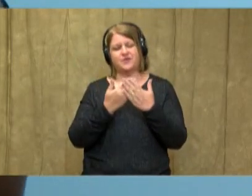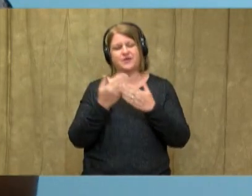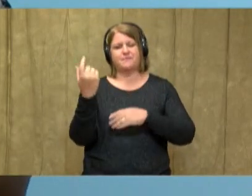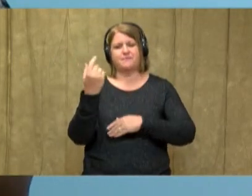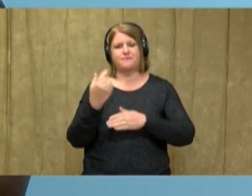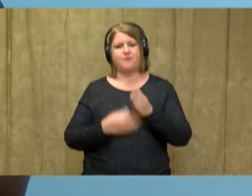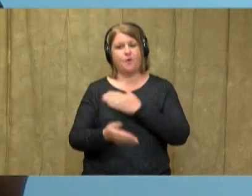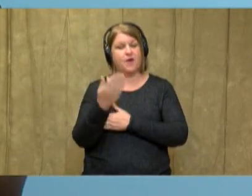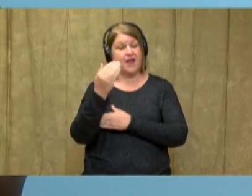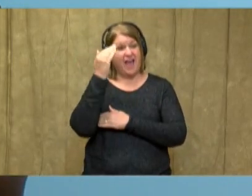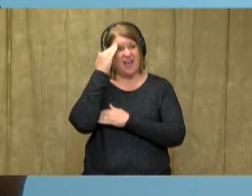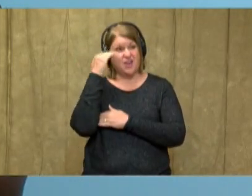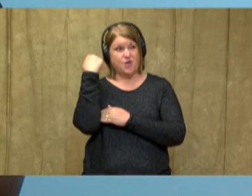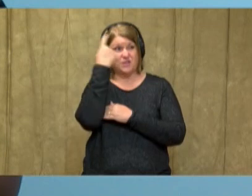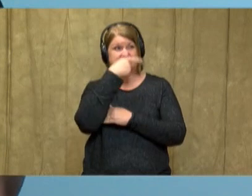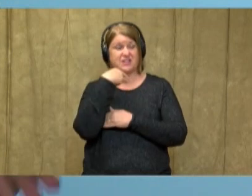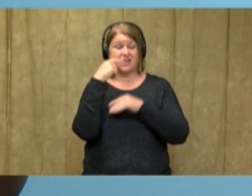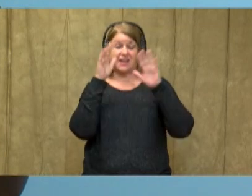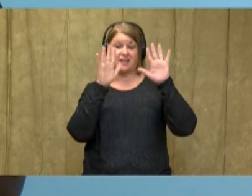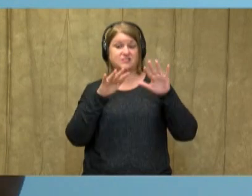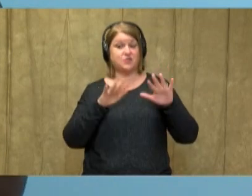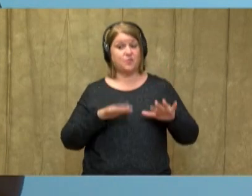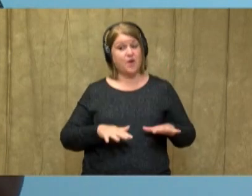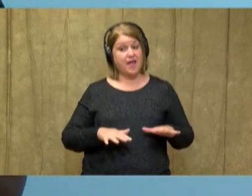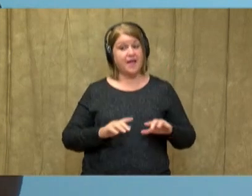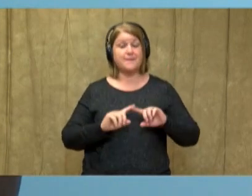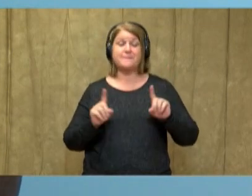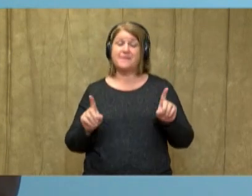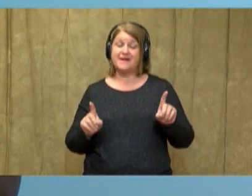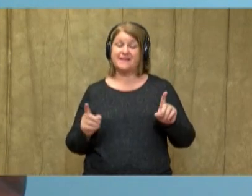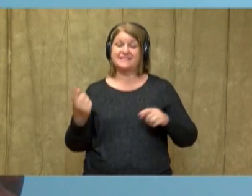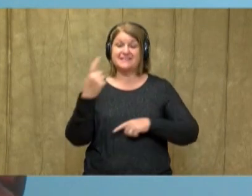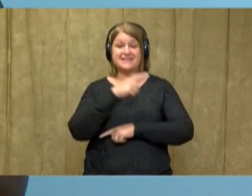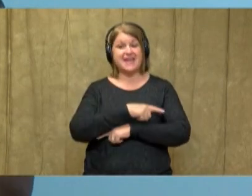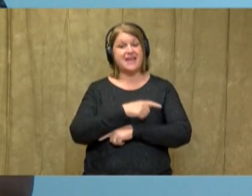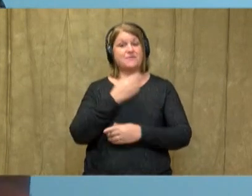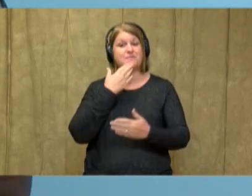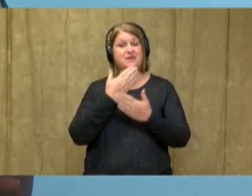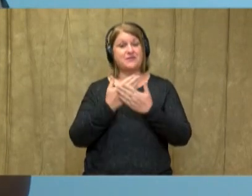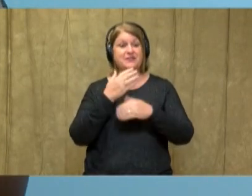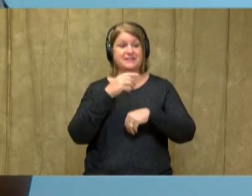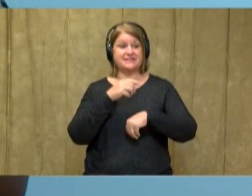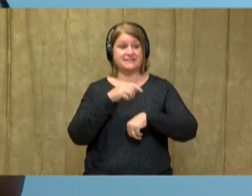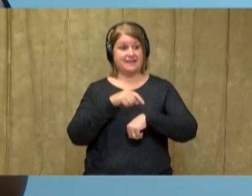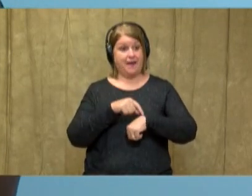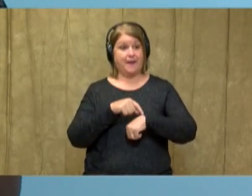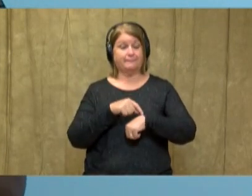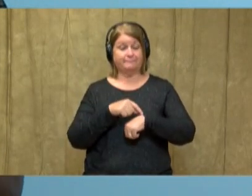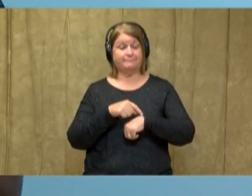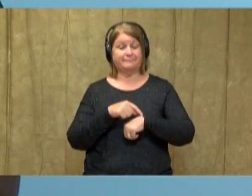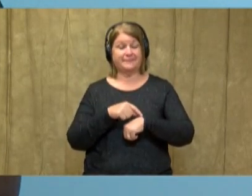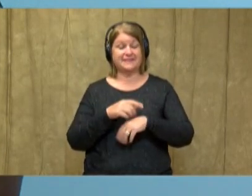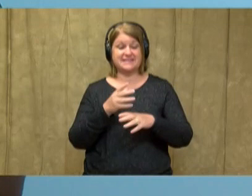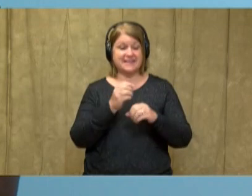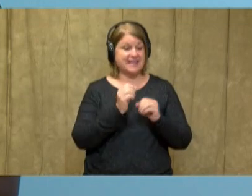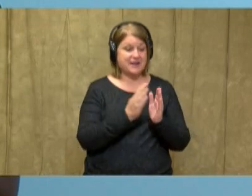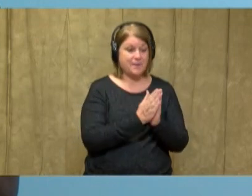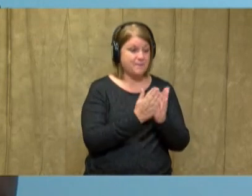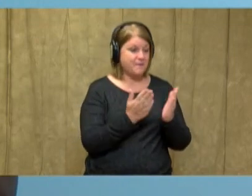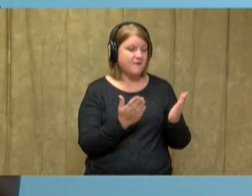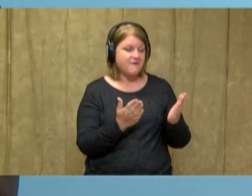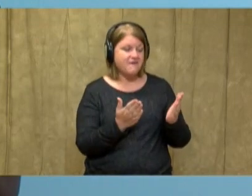looks like it's about to rain today, but today would be a good time or a good day to get you a book, find